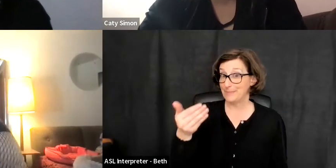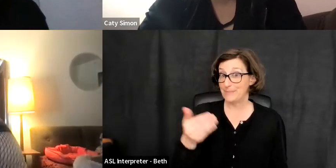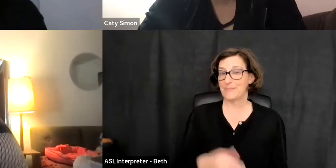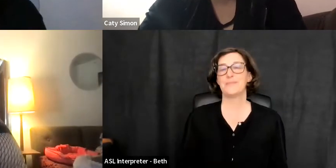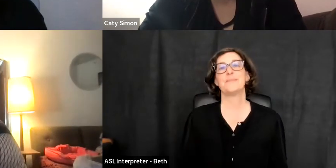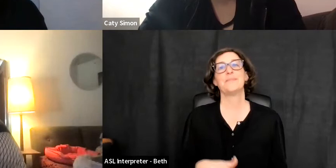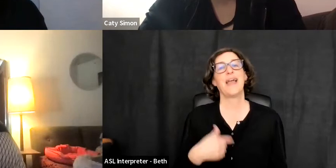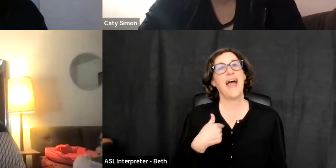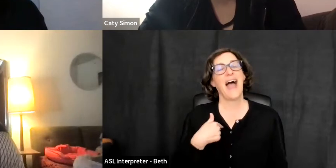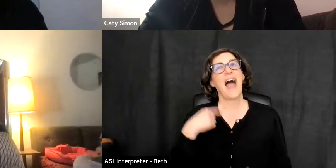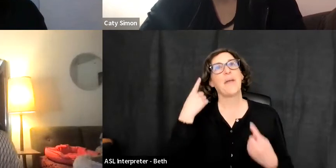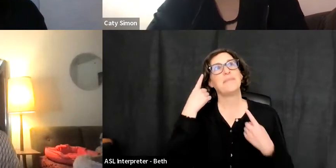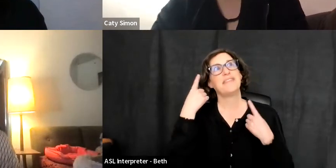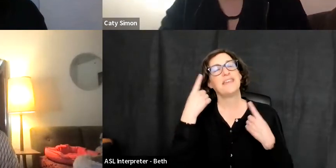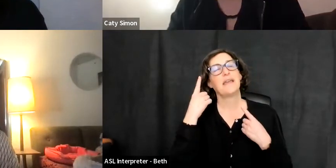Thinking